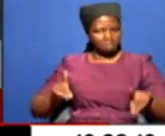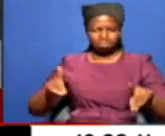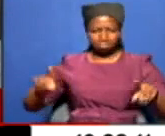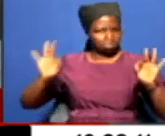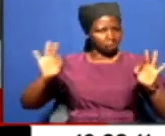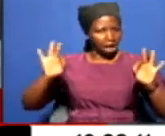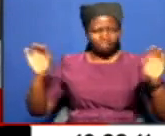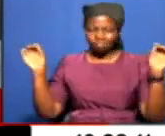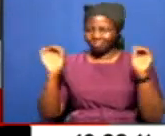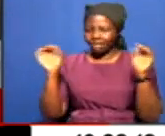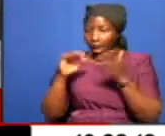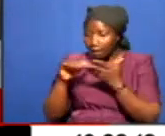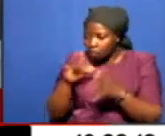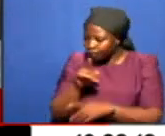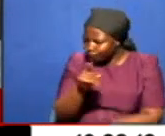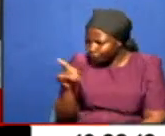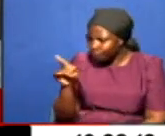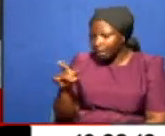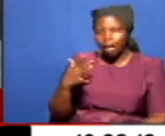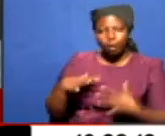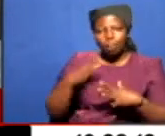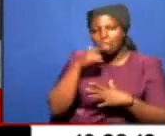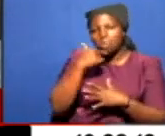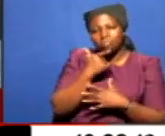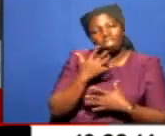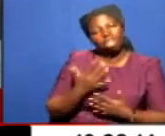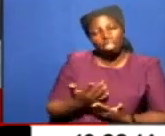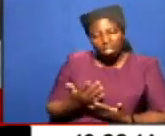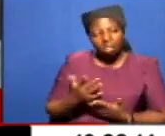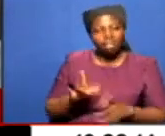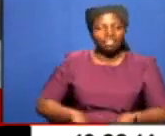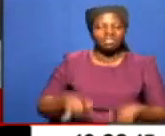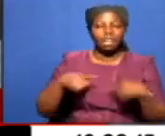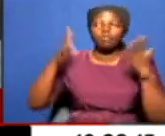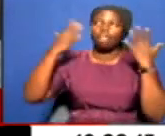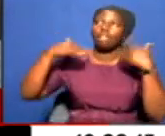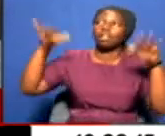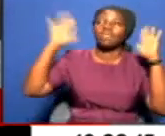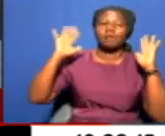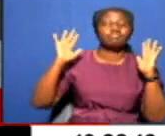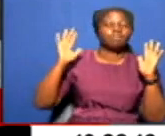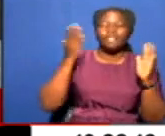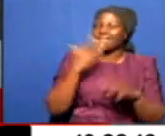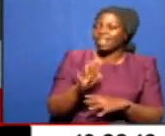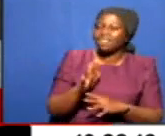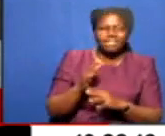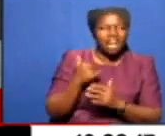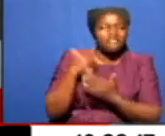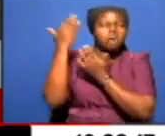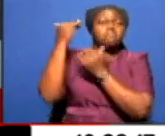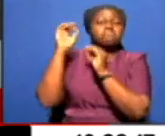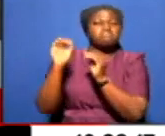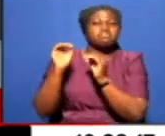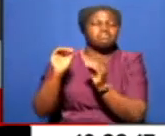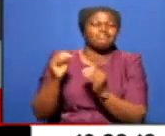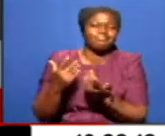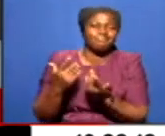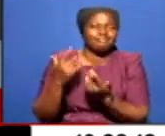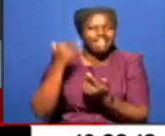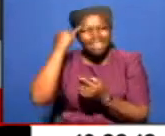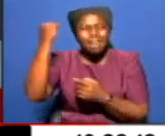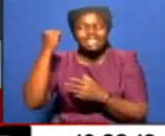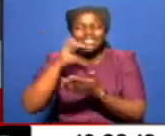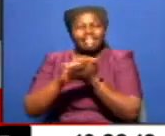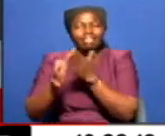Mm-hmm. So most of them are people who probably have given up. You know, they are hopeless and they imagine that nothing good can come from, you know, from them. Mm-hmm.